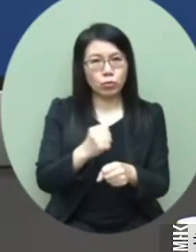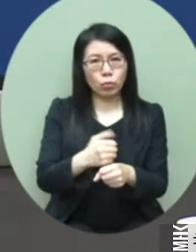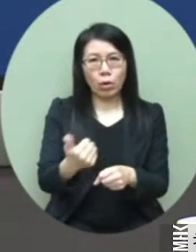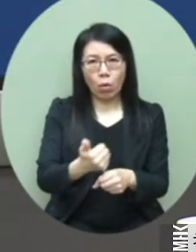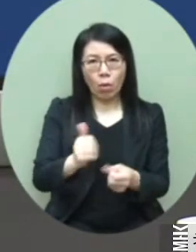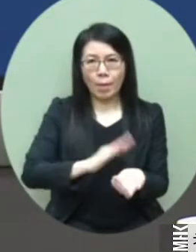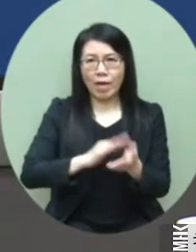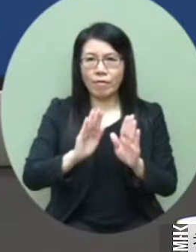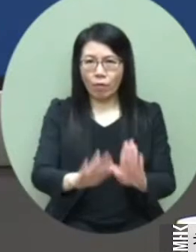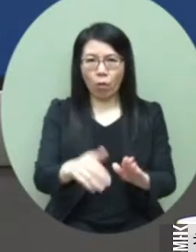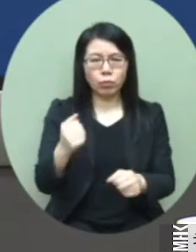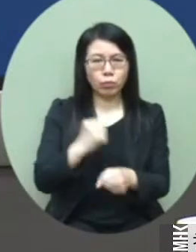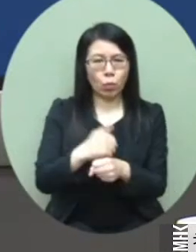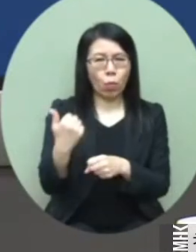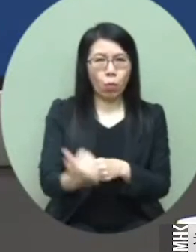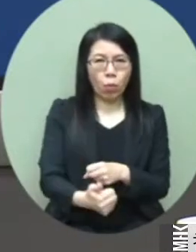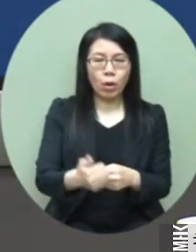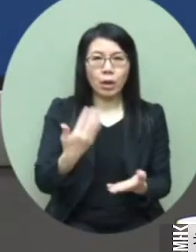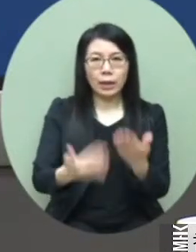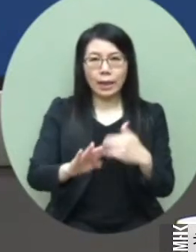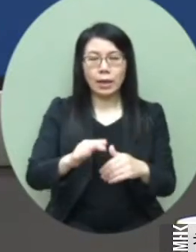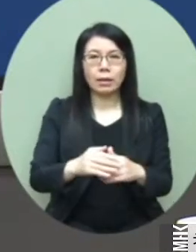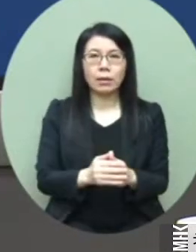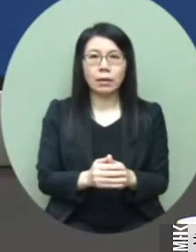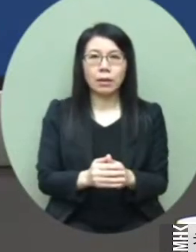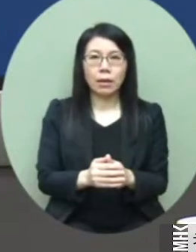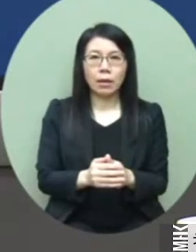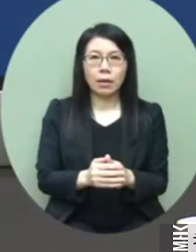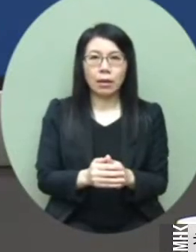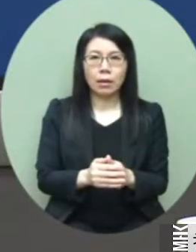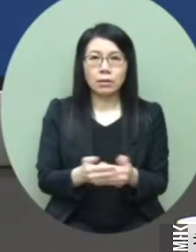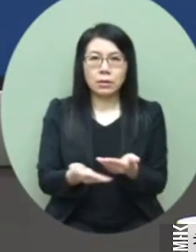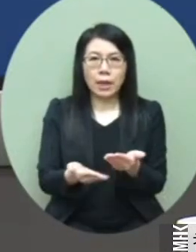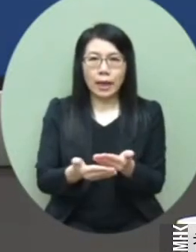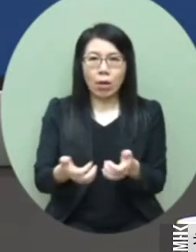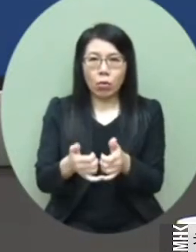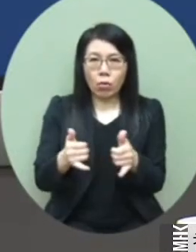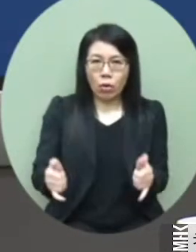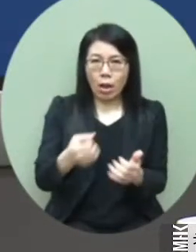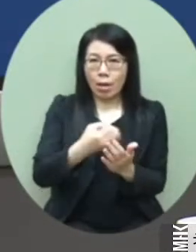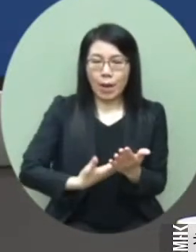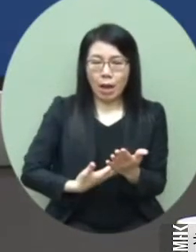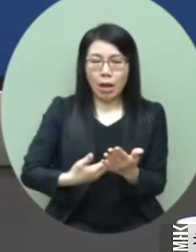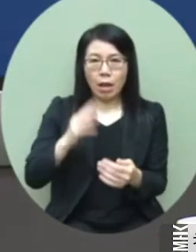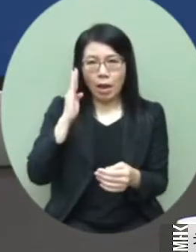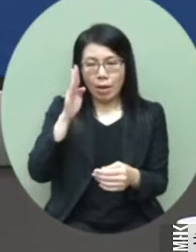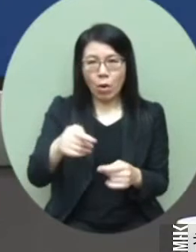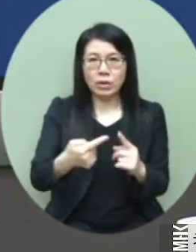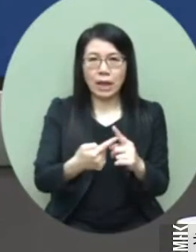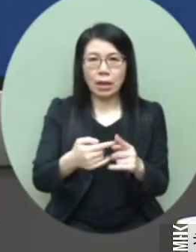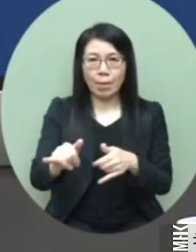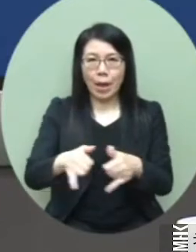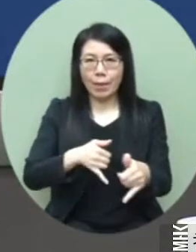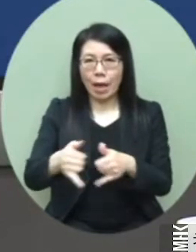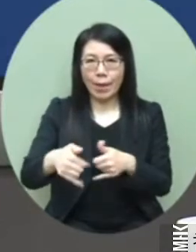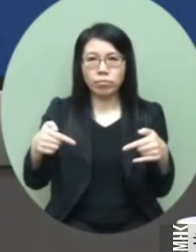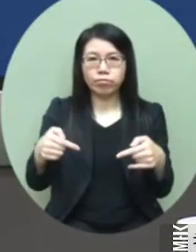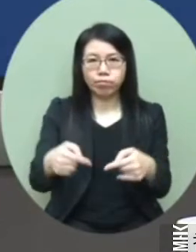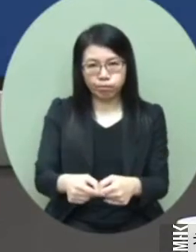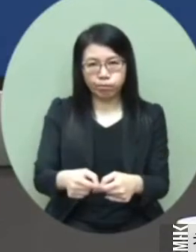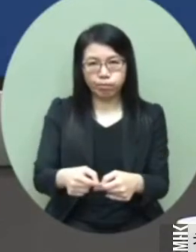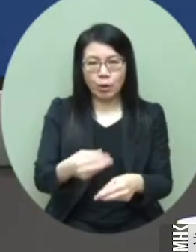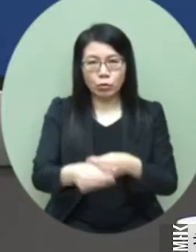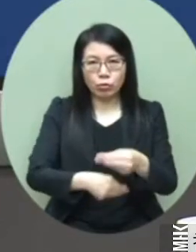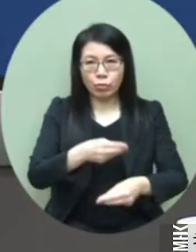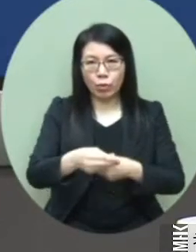said, some of the premises have done an excellent job in infection control measures.